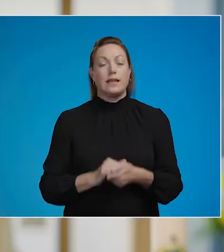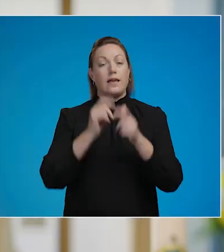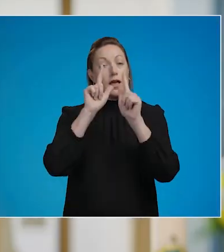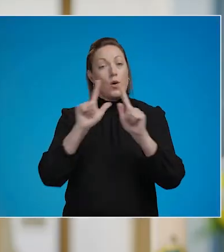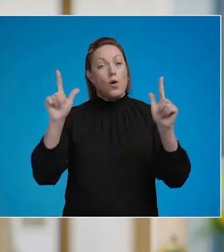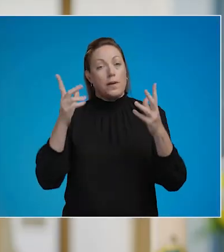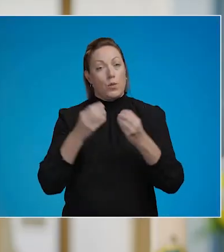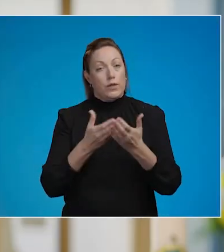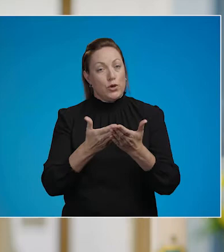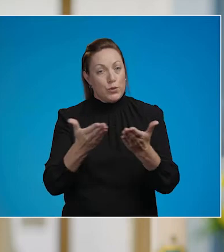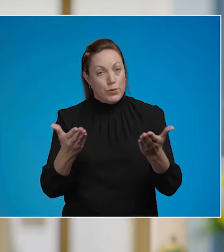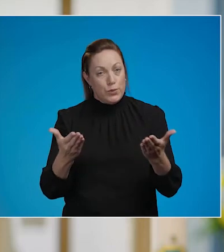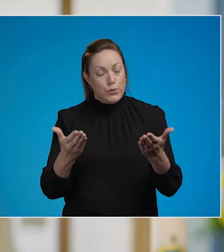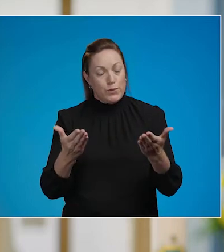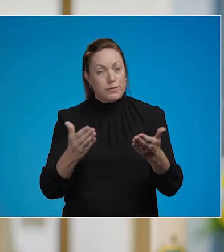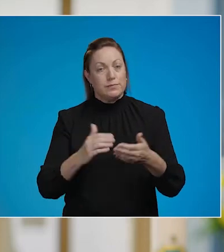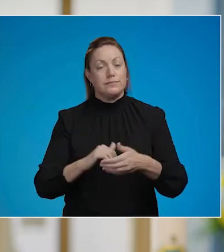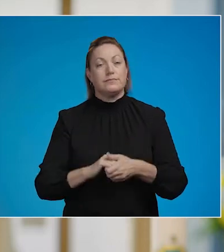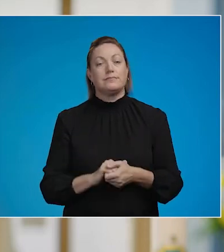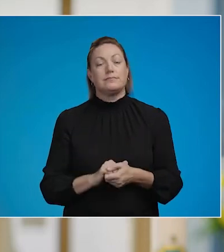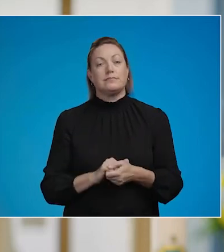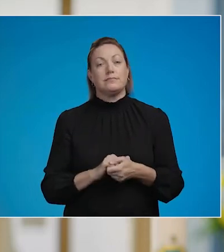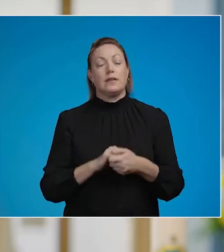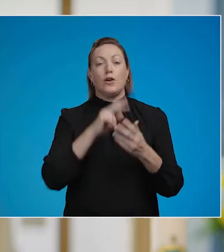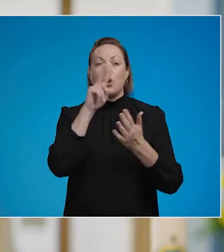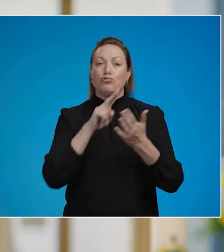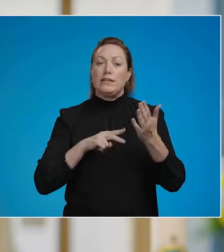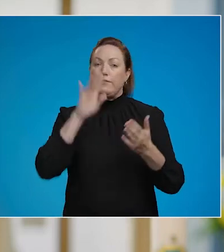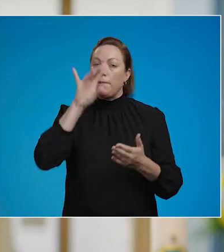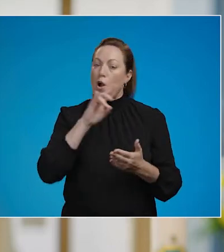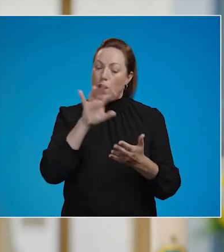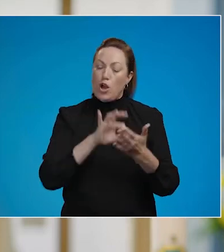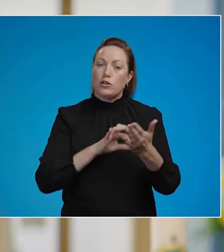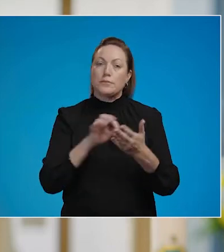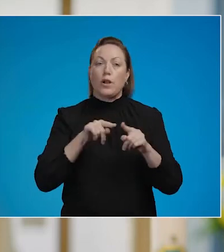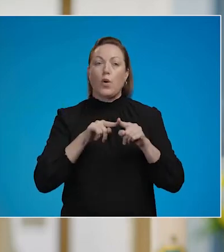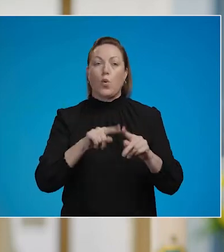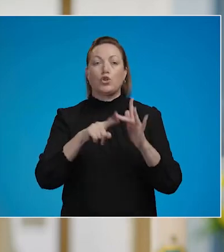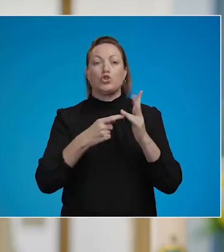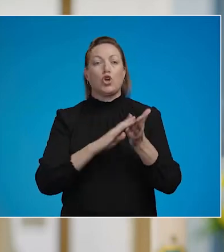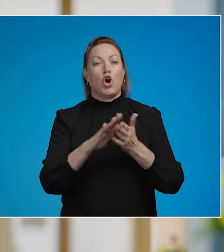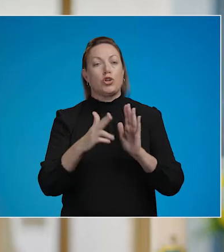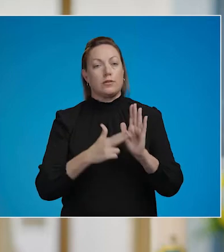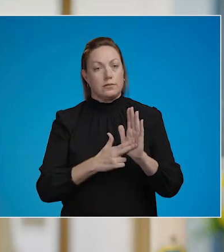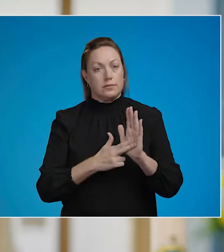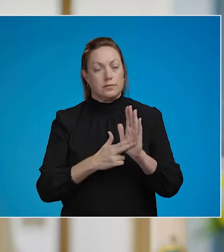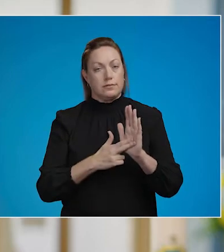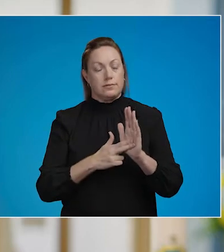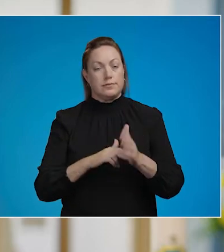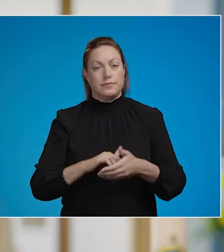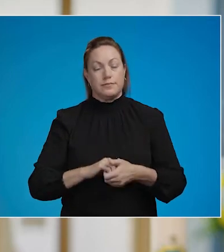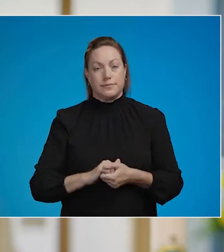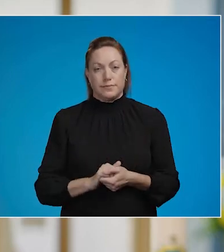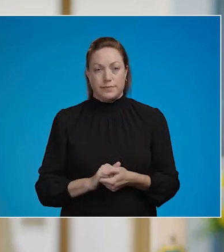The Lord be with you. And with your spirit. A reading from the Holy Gospel according to John. Glory to you, O Lord.